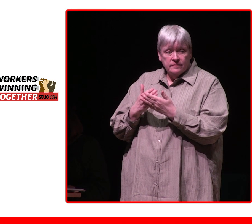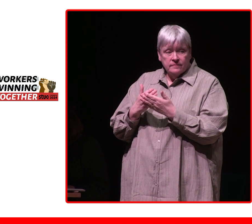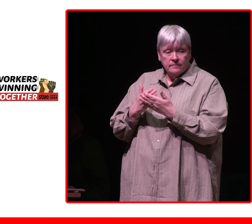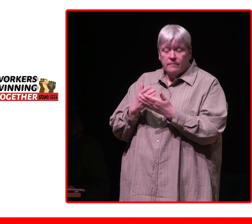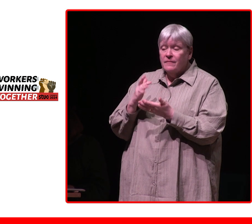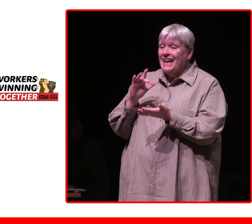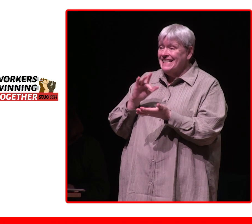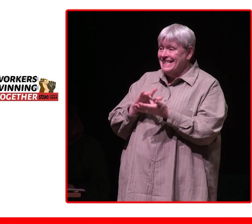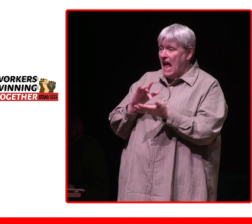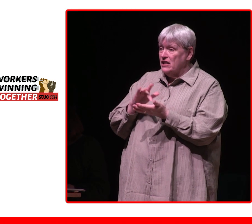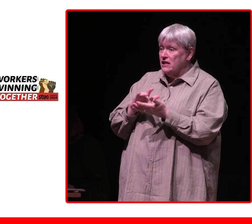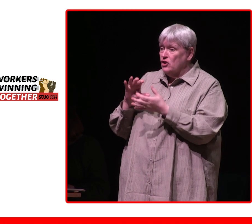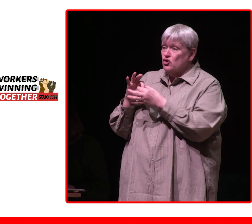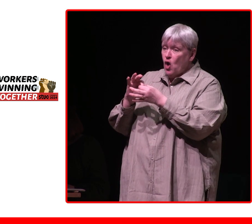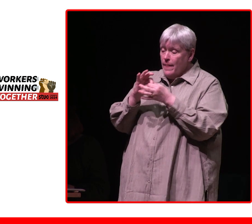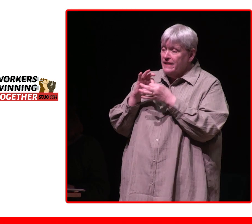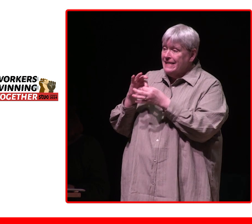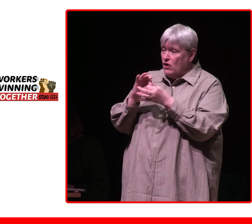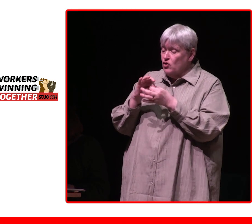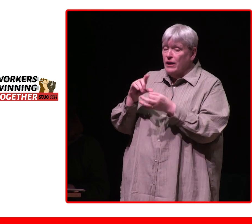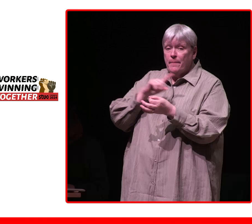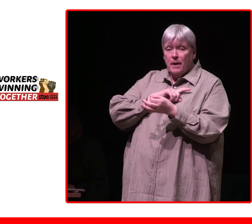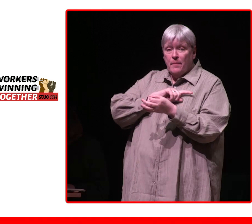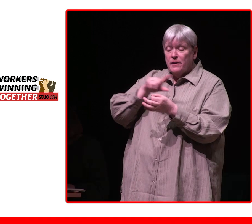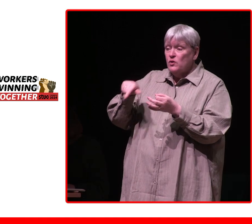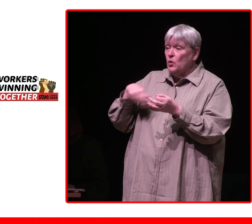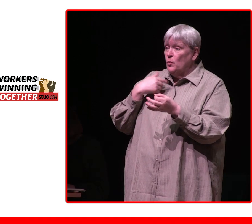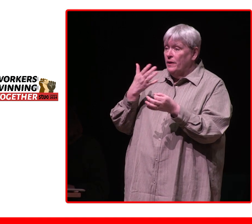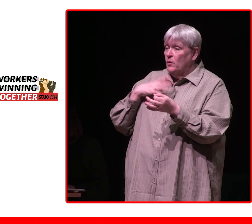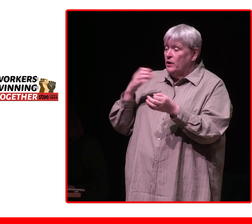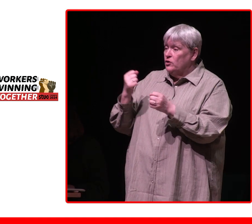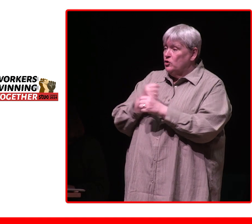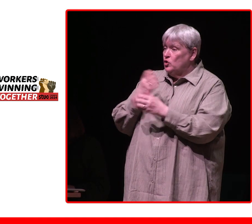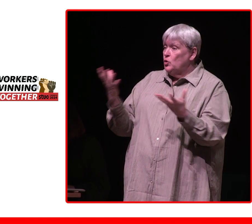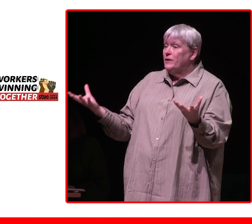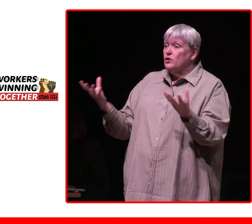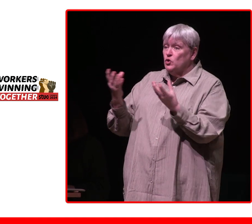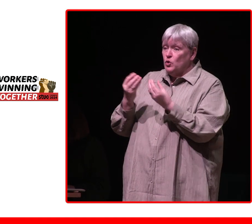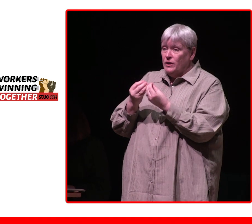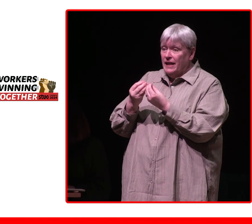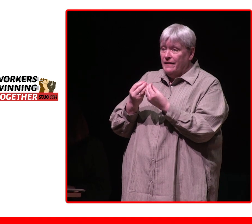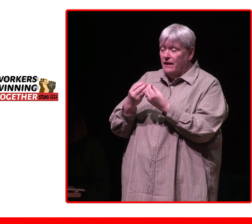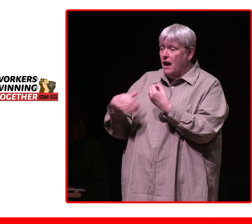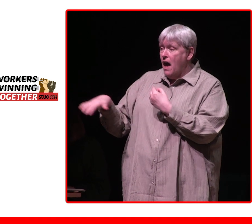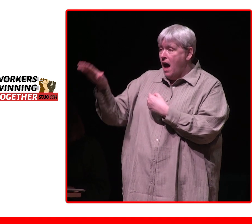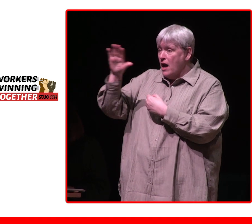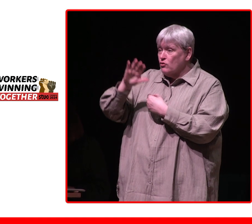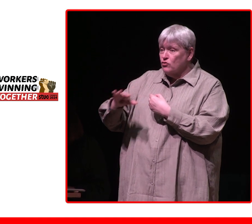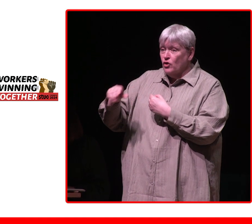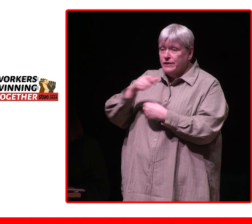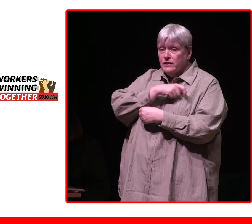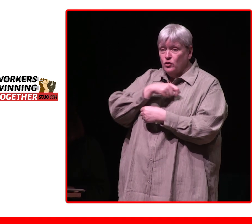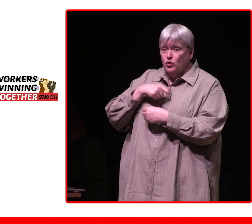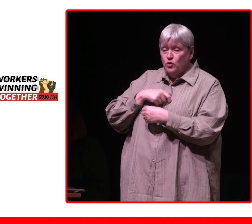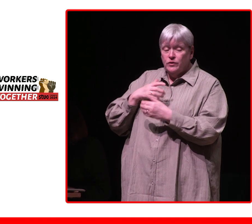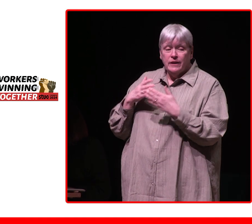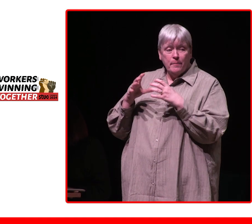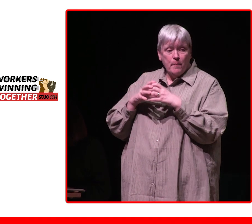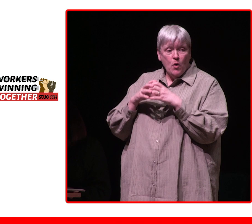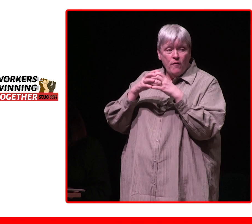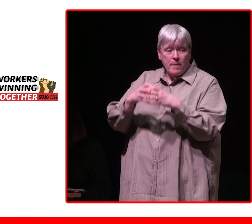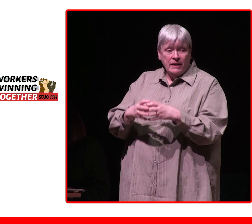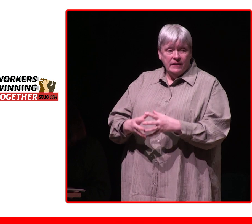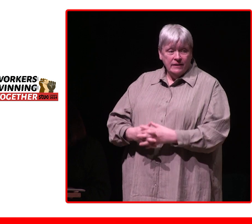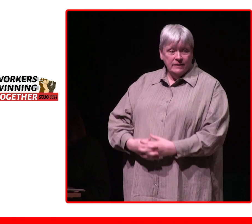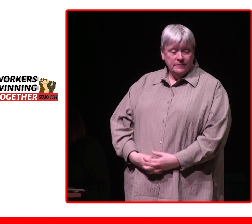of solidarity and purpose in what we set out to do together as a movement across the Scottish Trade Union movement.